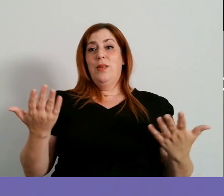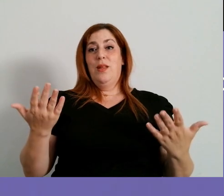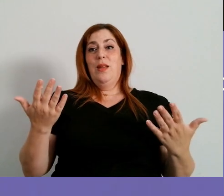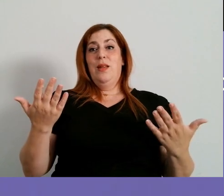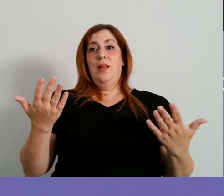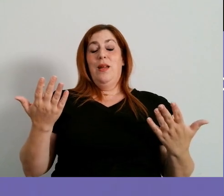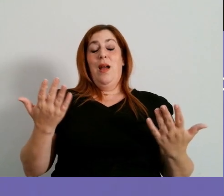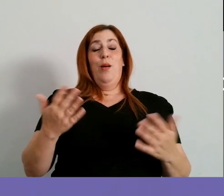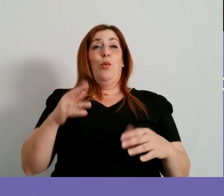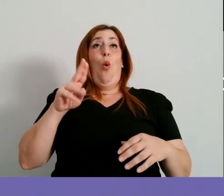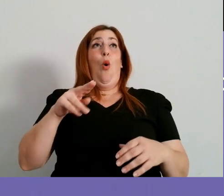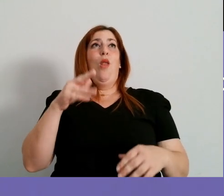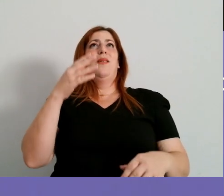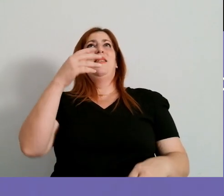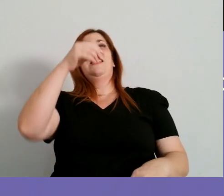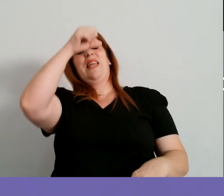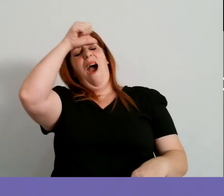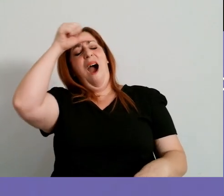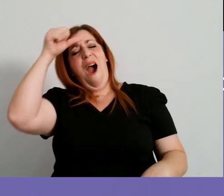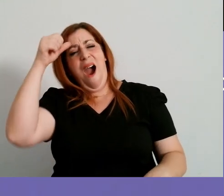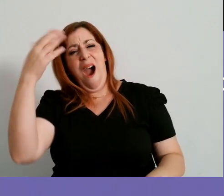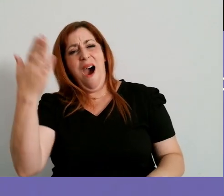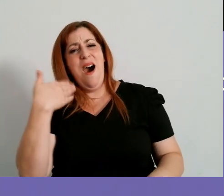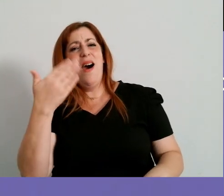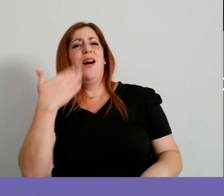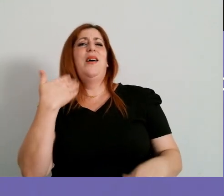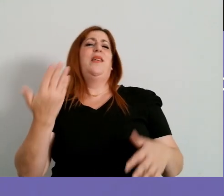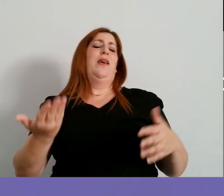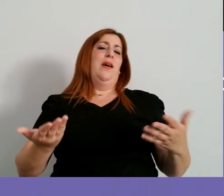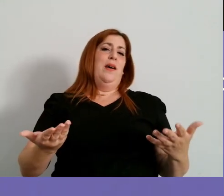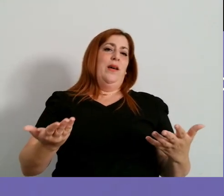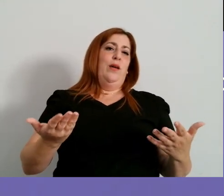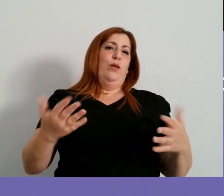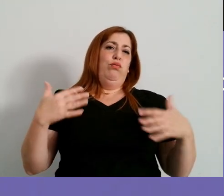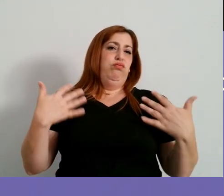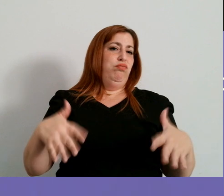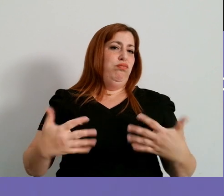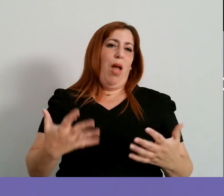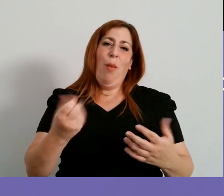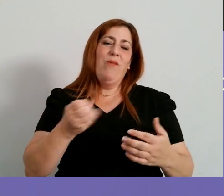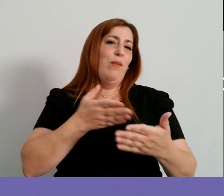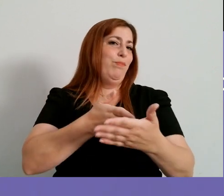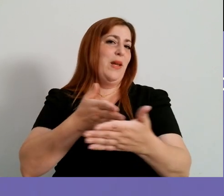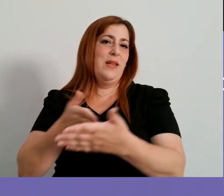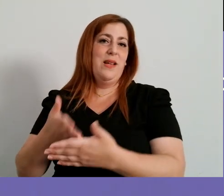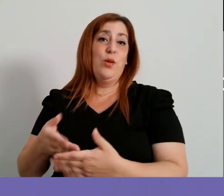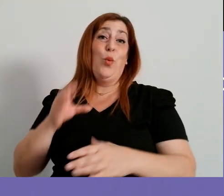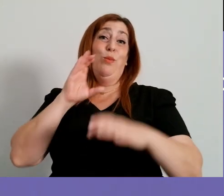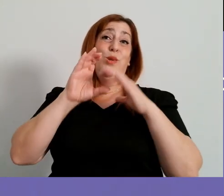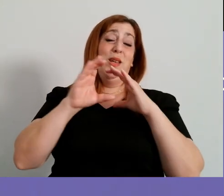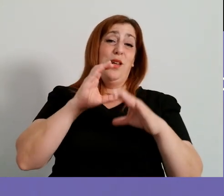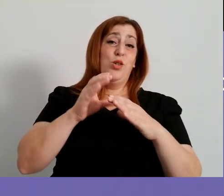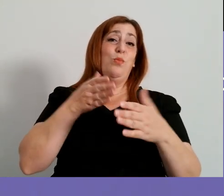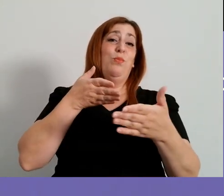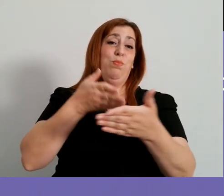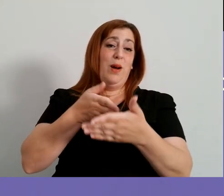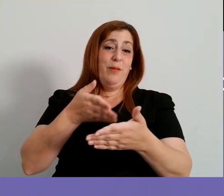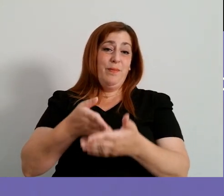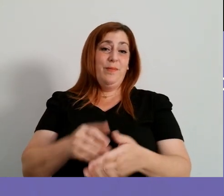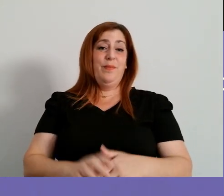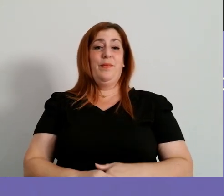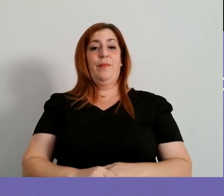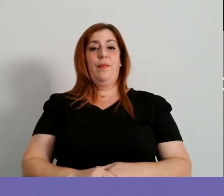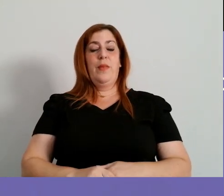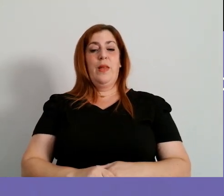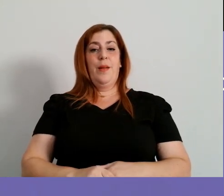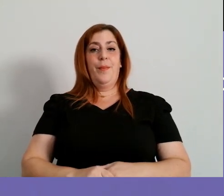without shelter can be very distressing. Communication itself, again, for all the reasons that we mentioned earlier.